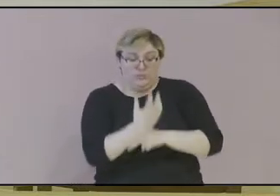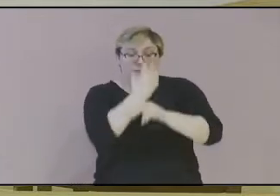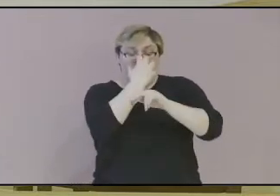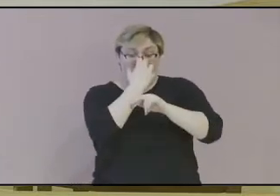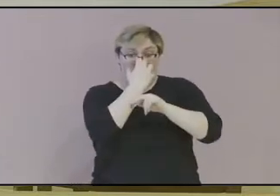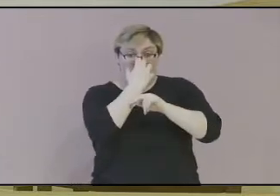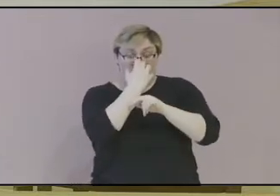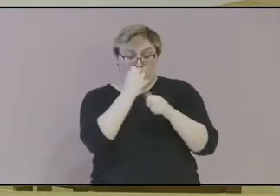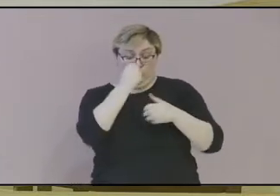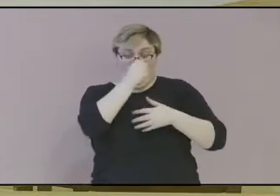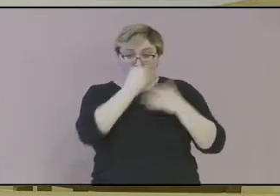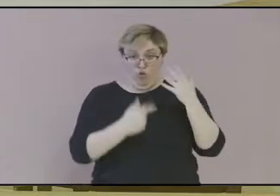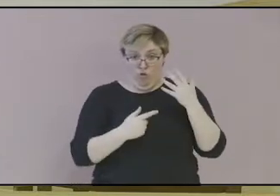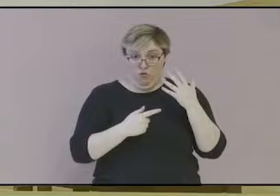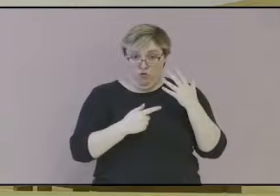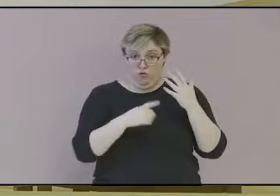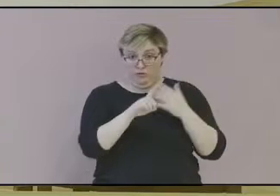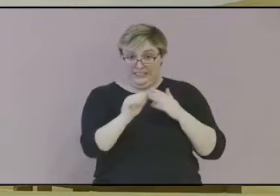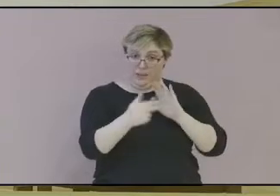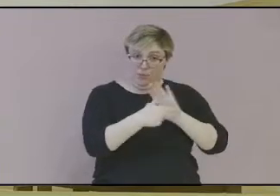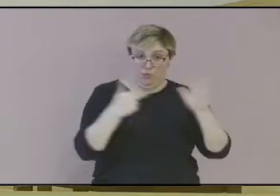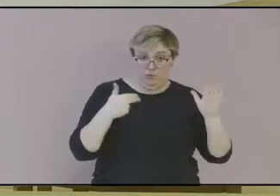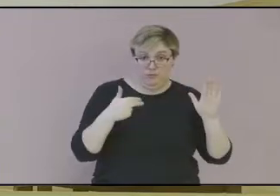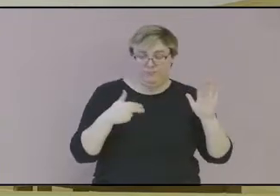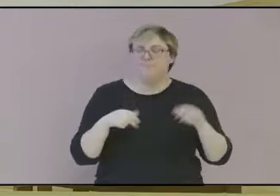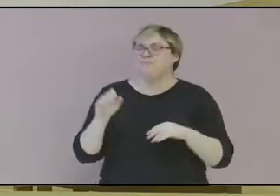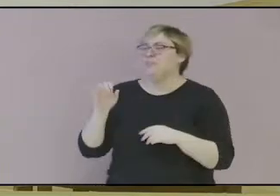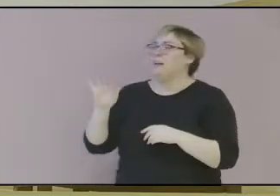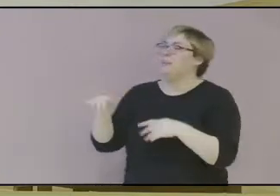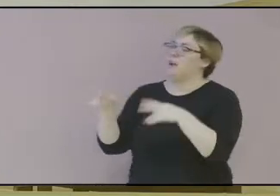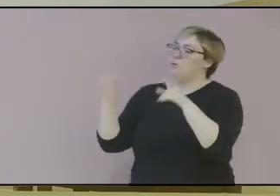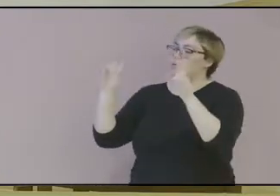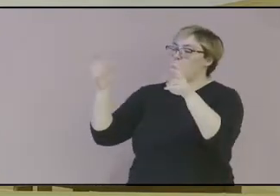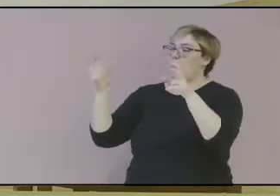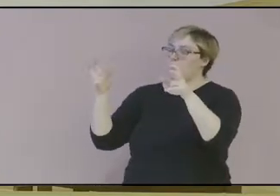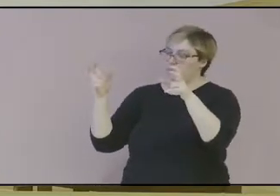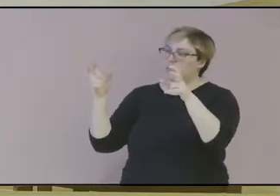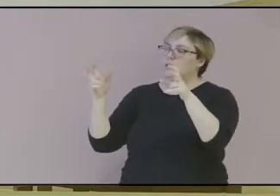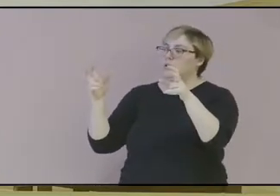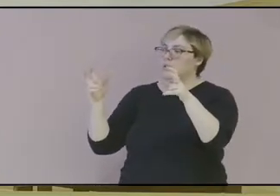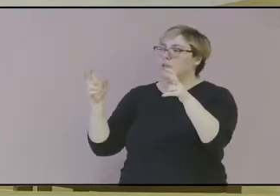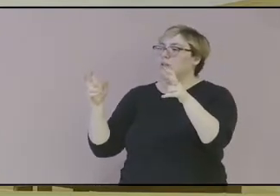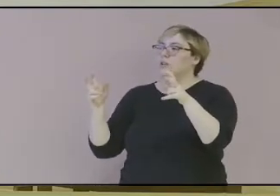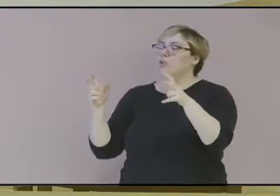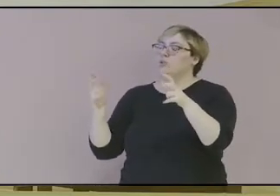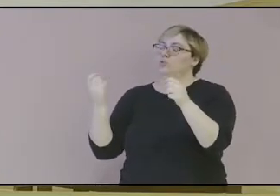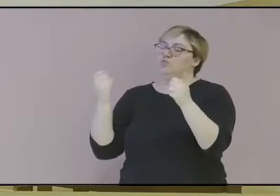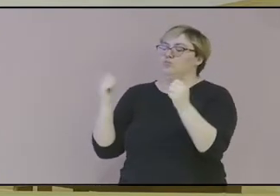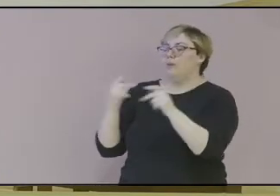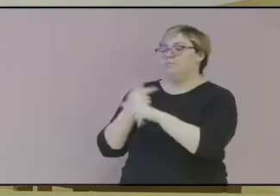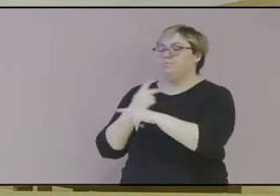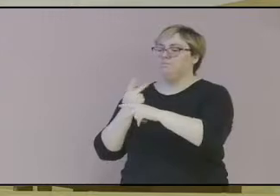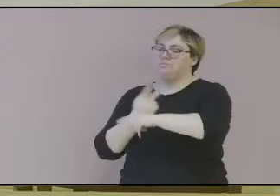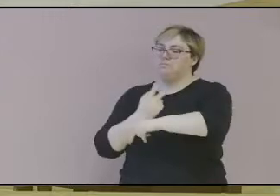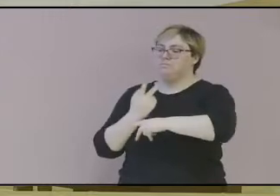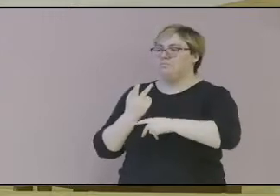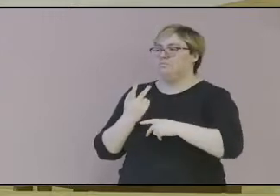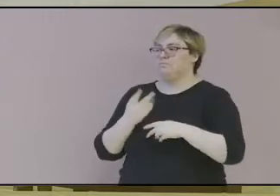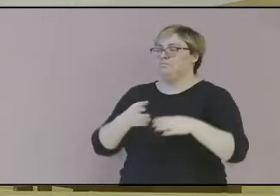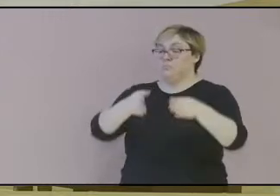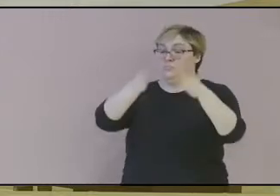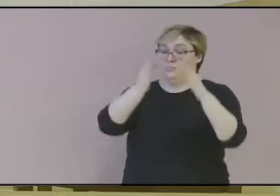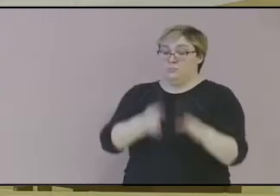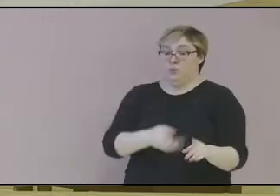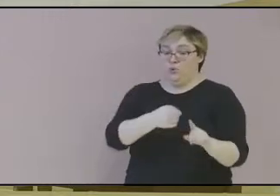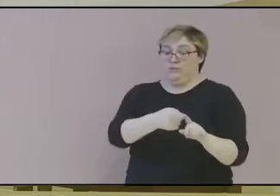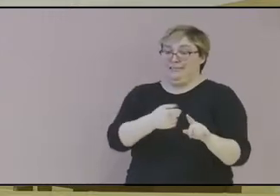from the working group who was saying, how do we decide between a person who's newly